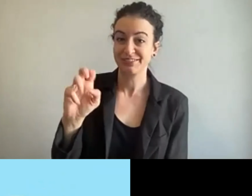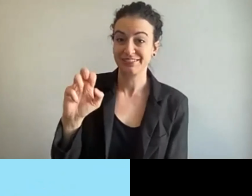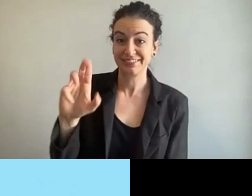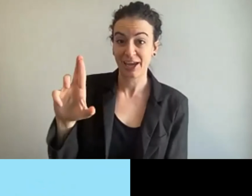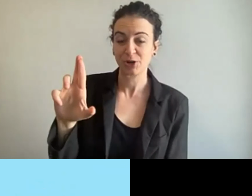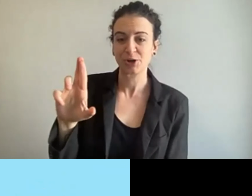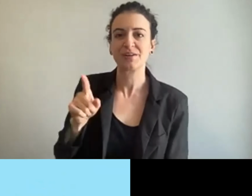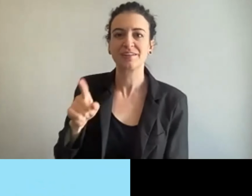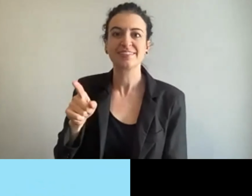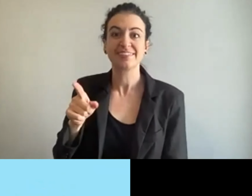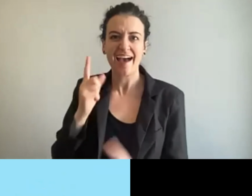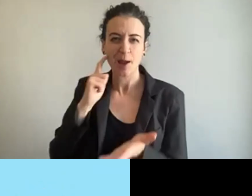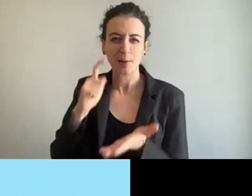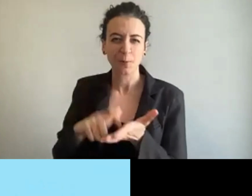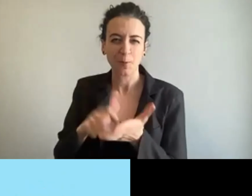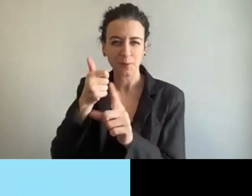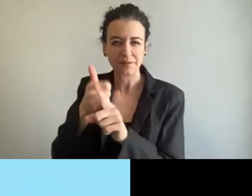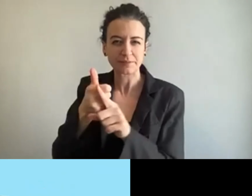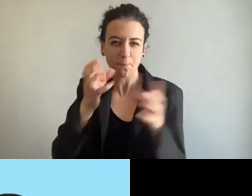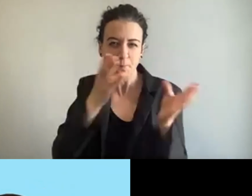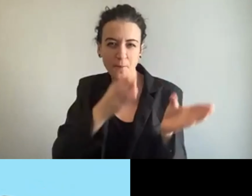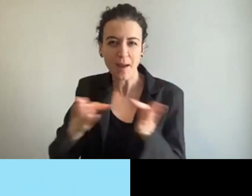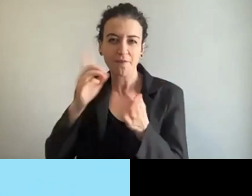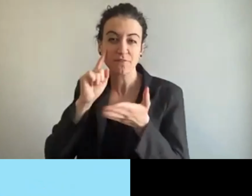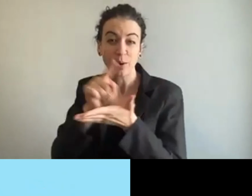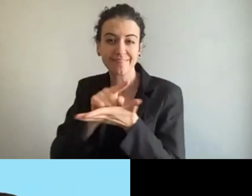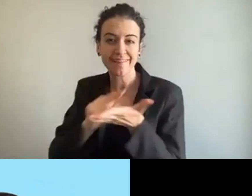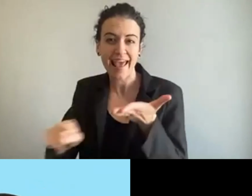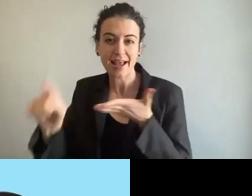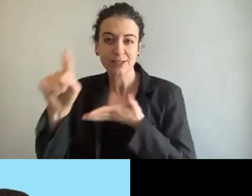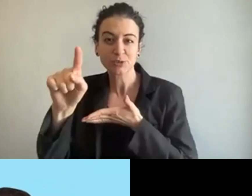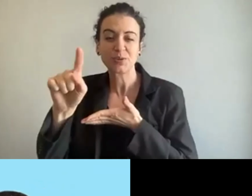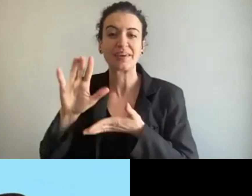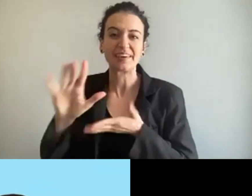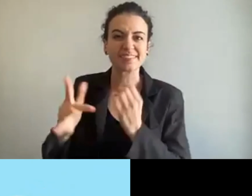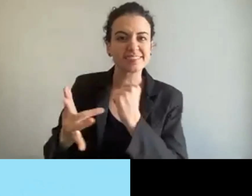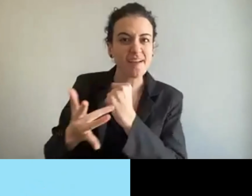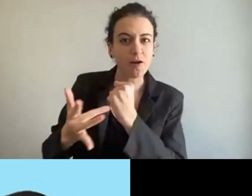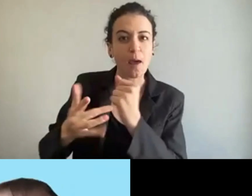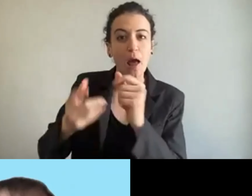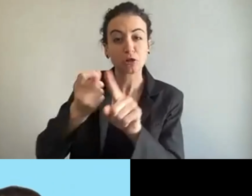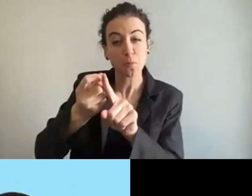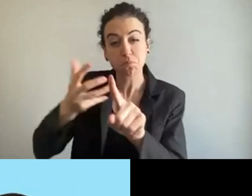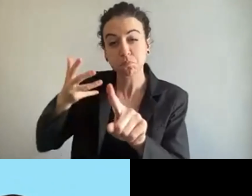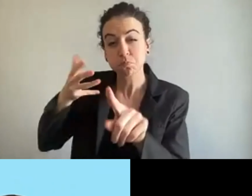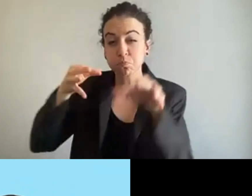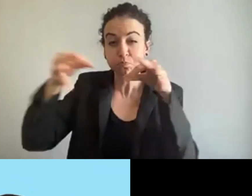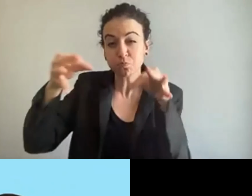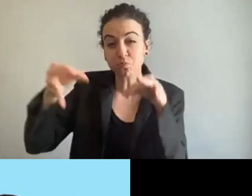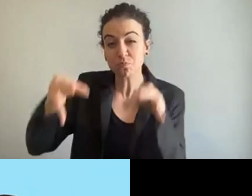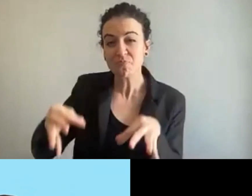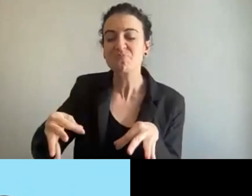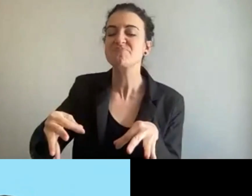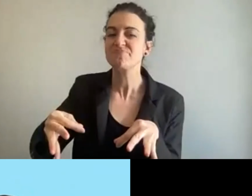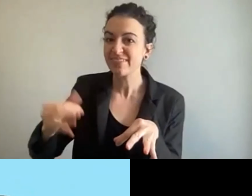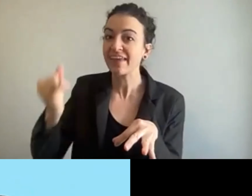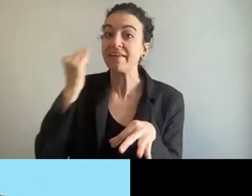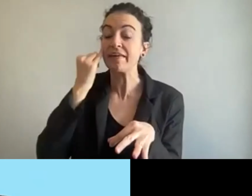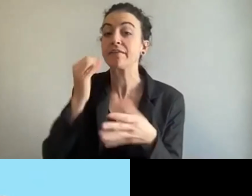tech, if you tune in and register for his event, you'll get to see that. I actually got to visit with Tanner yesterday,